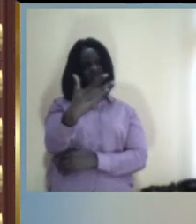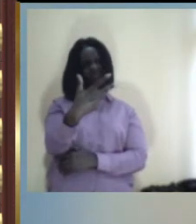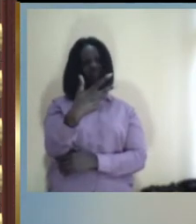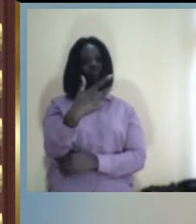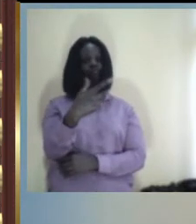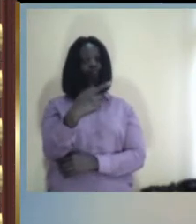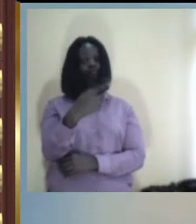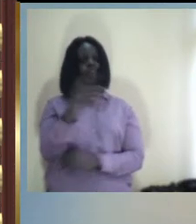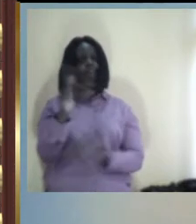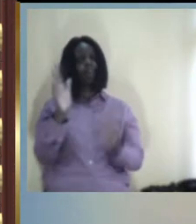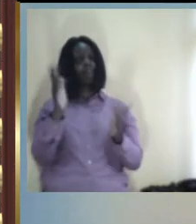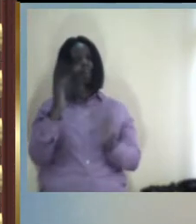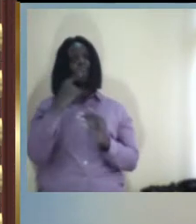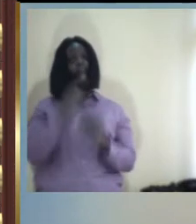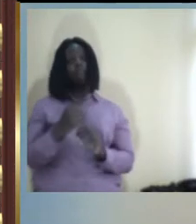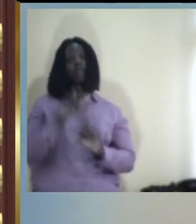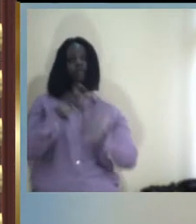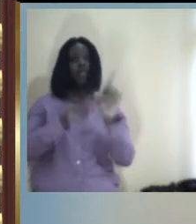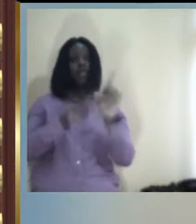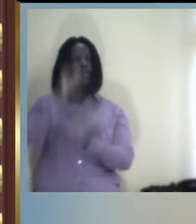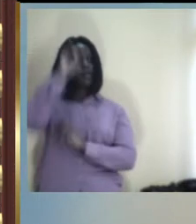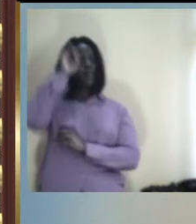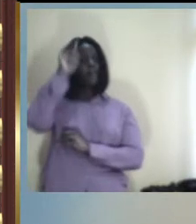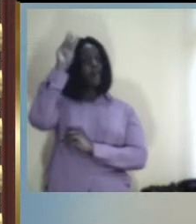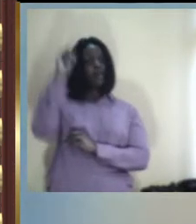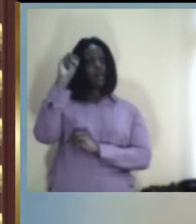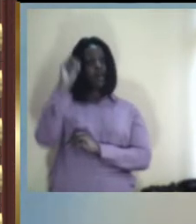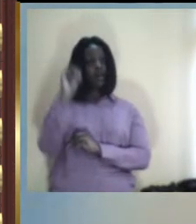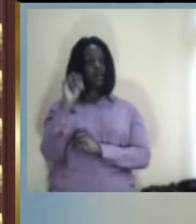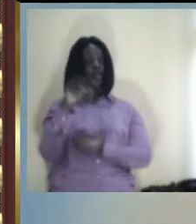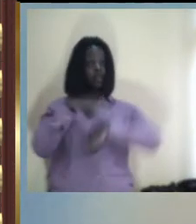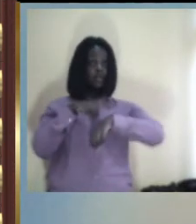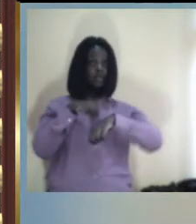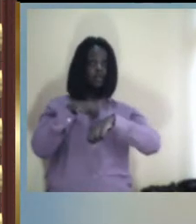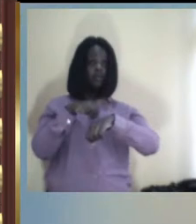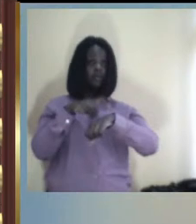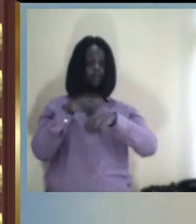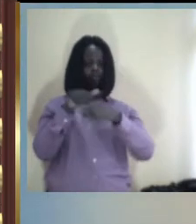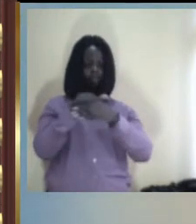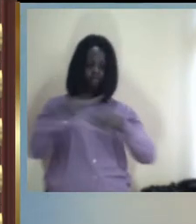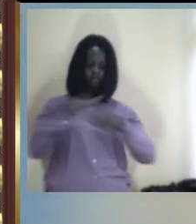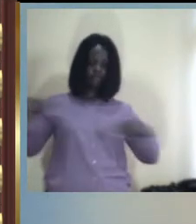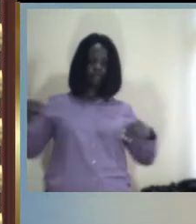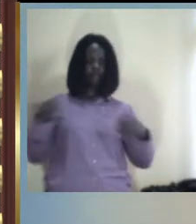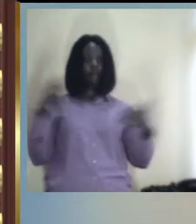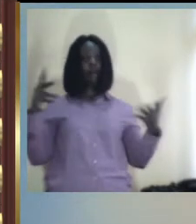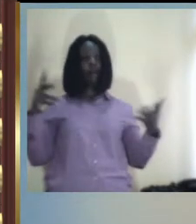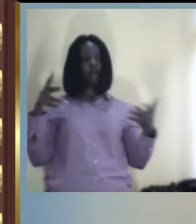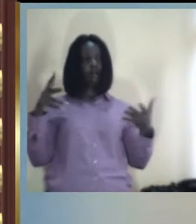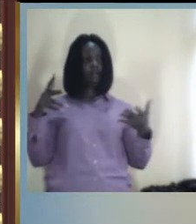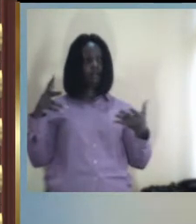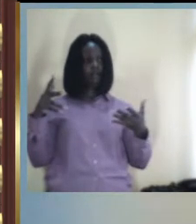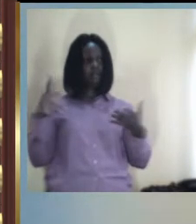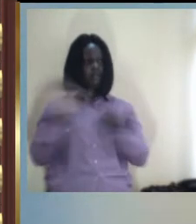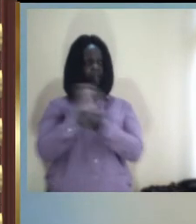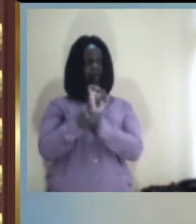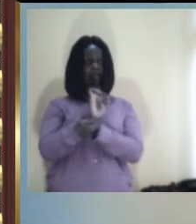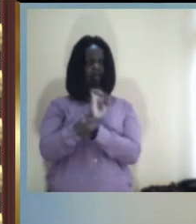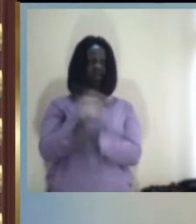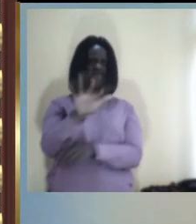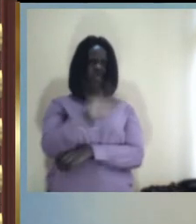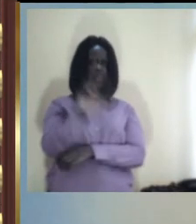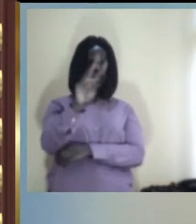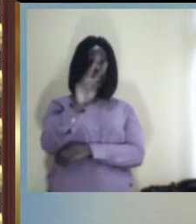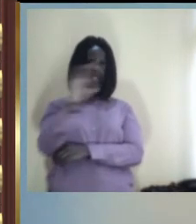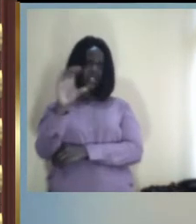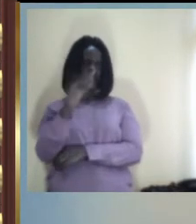Ramaphosa recalled the words of Tata Mandela on the day of his release from Victor Verster prison in Paarl, when